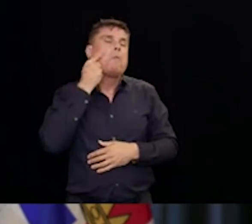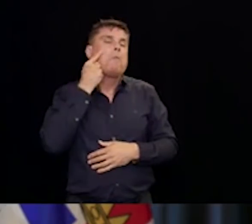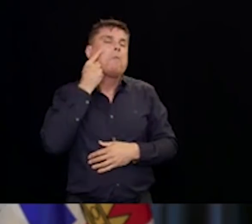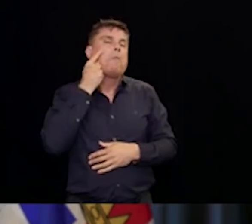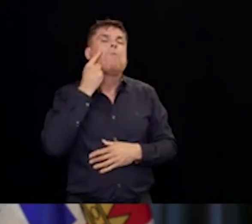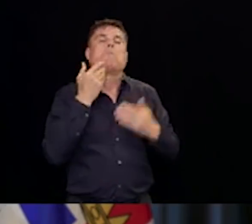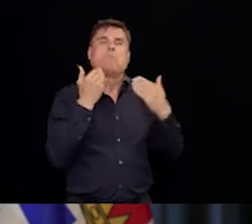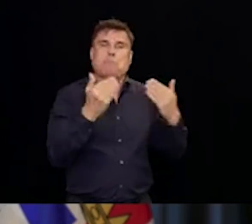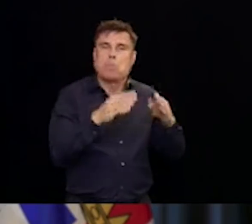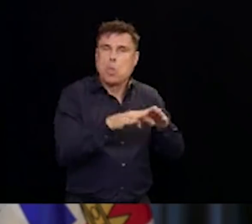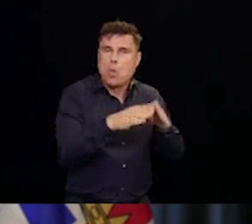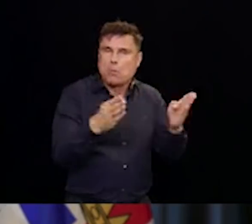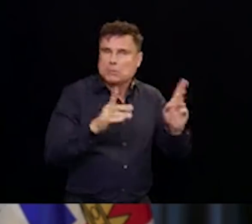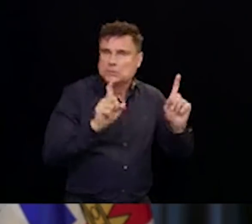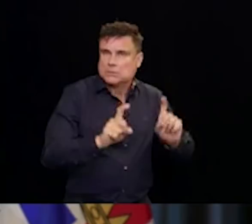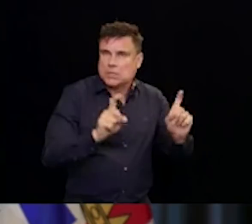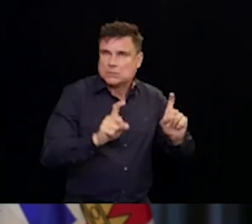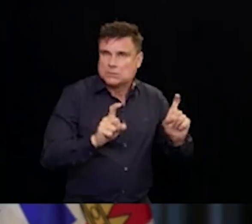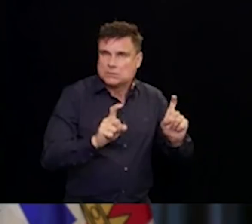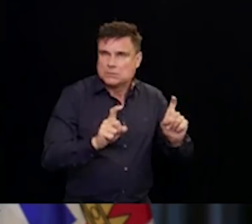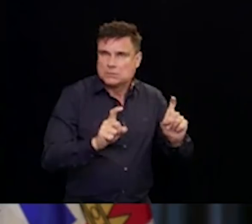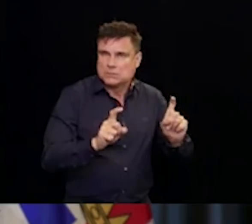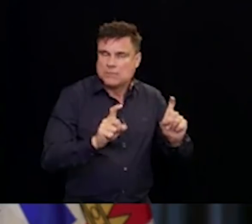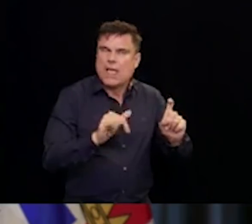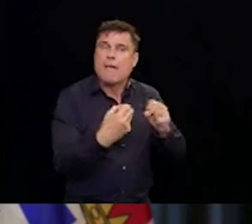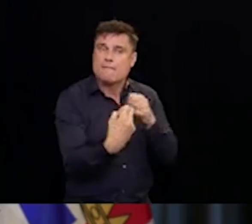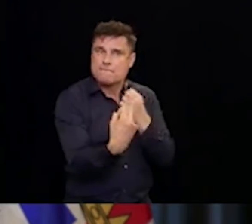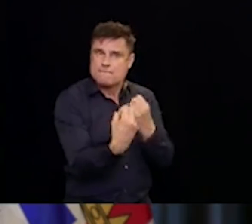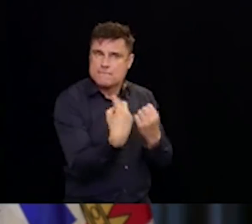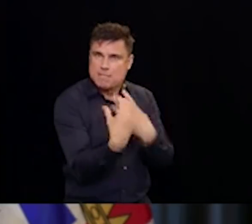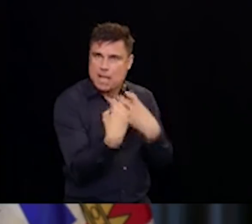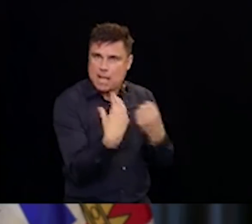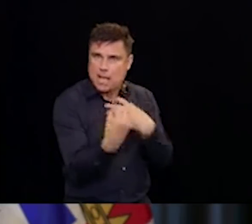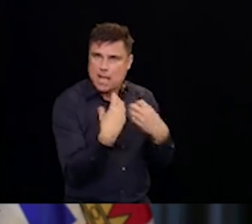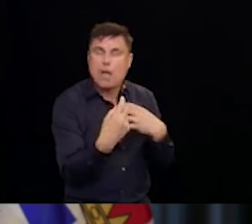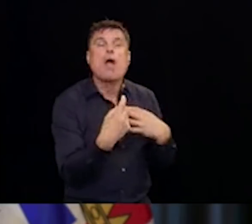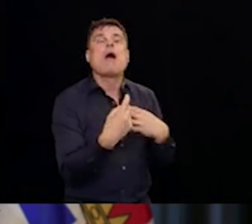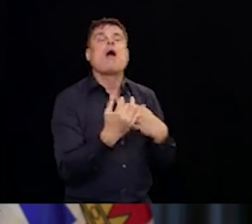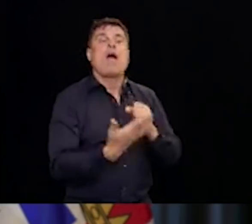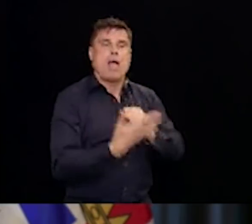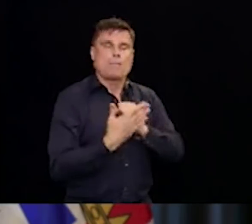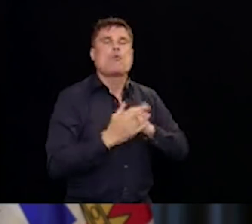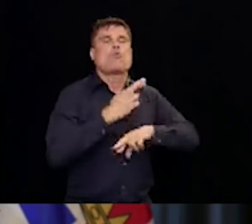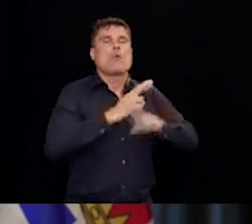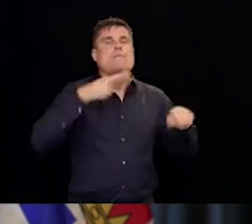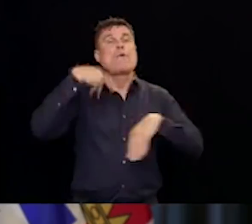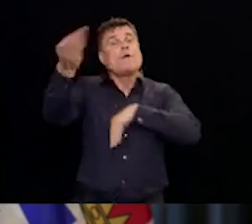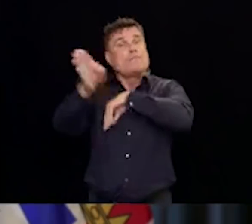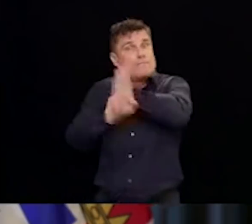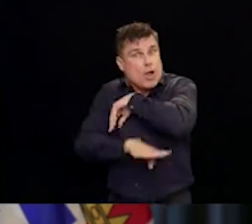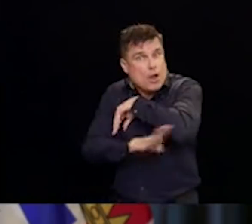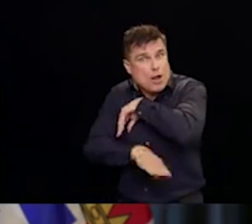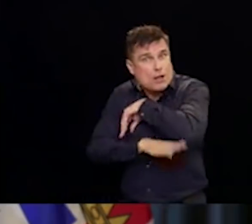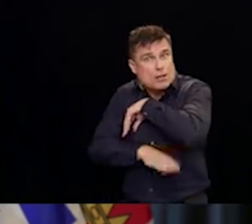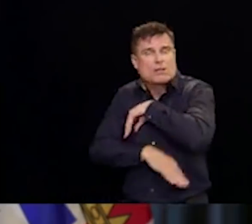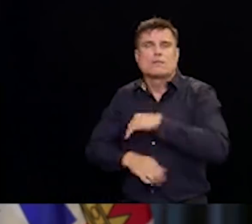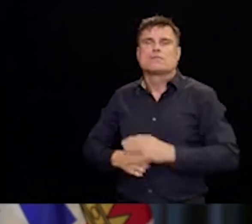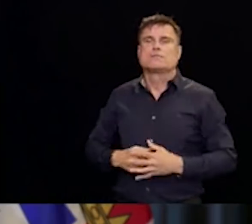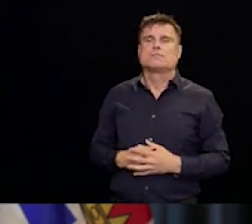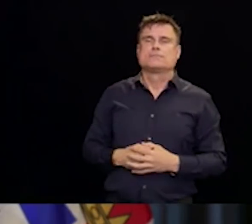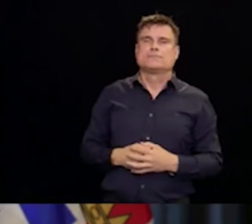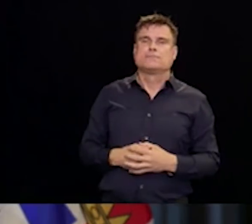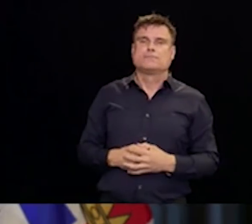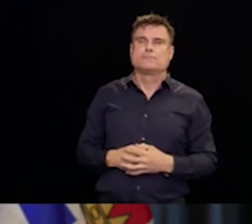3 weeks, has been critically important to helping us shape how we go forward in September. This is a good day for